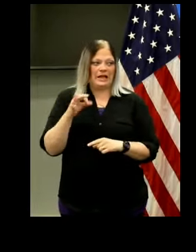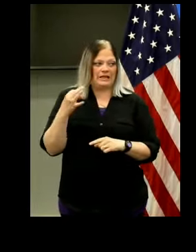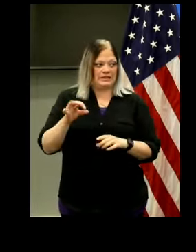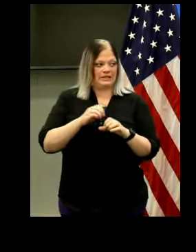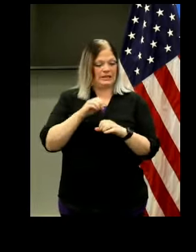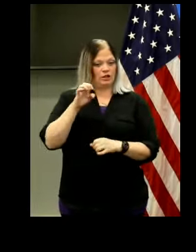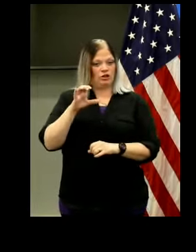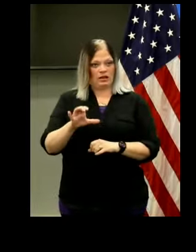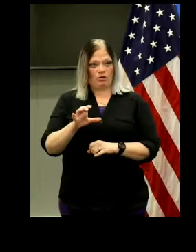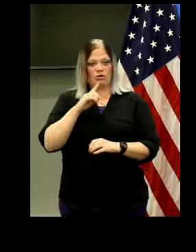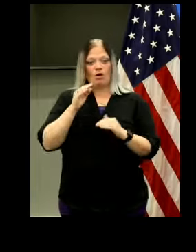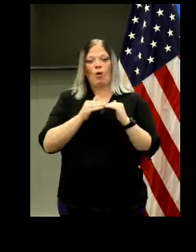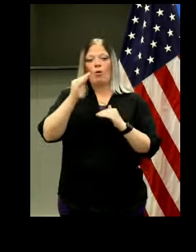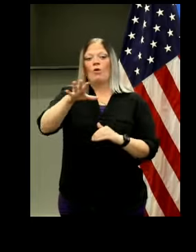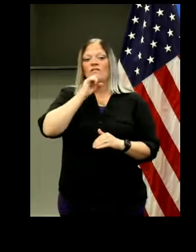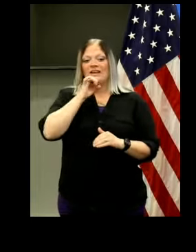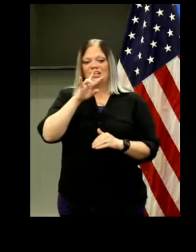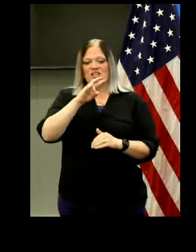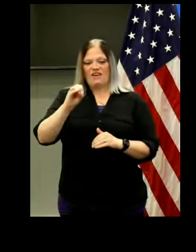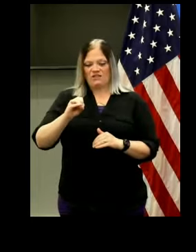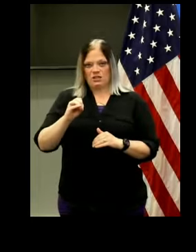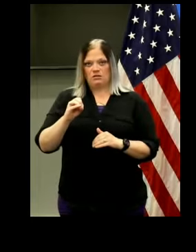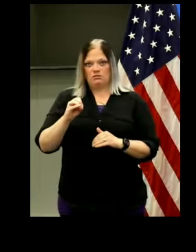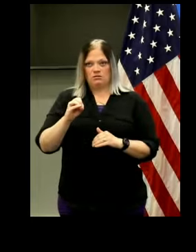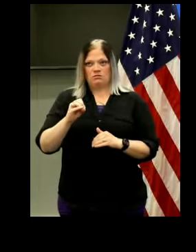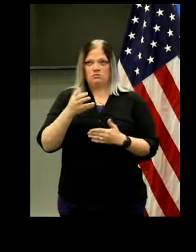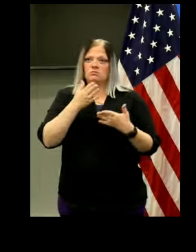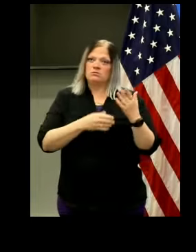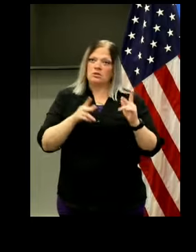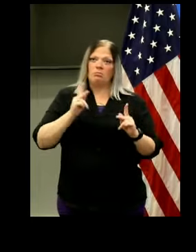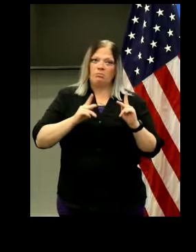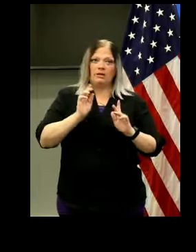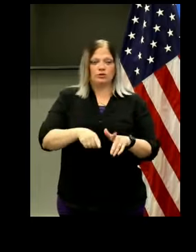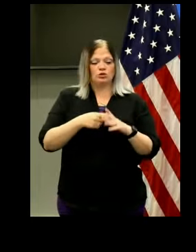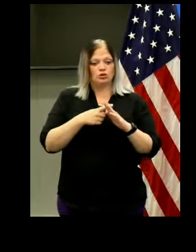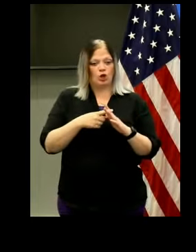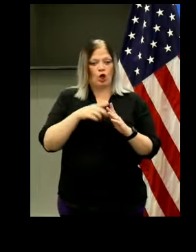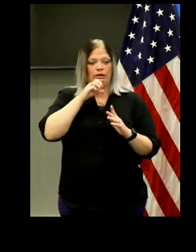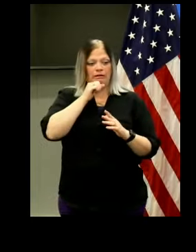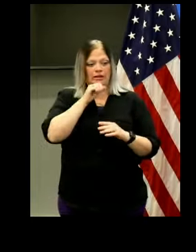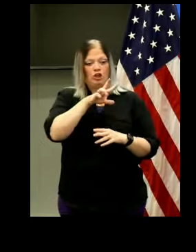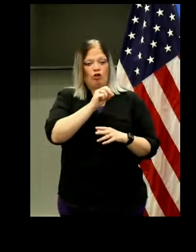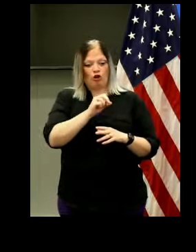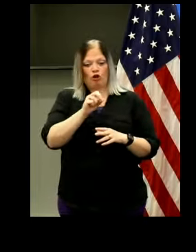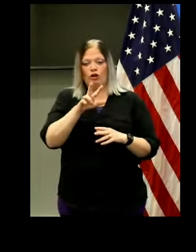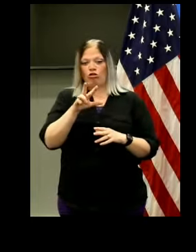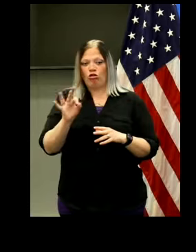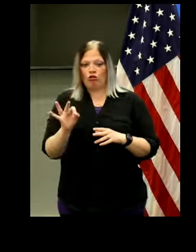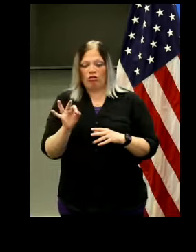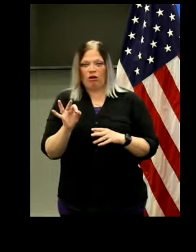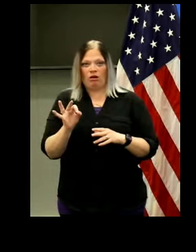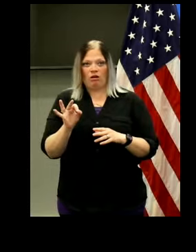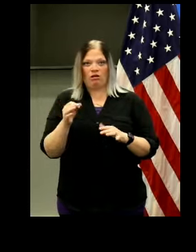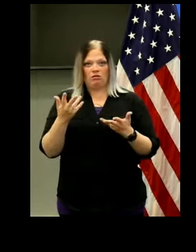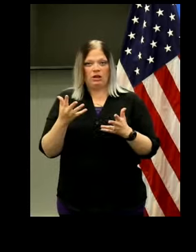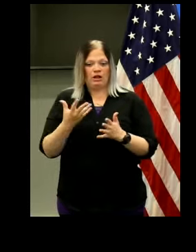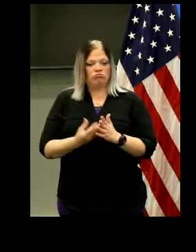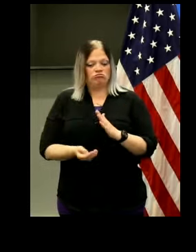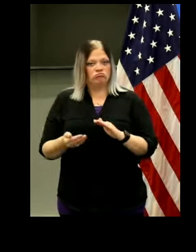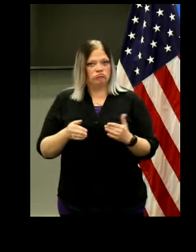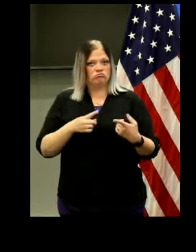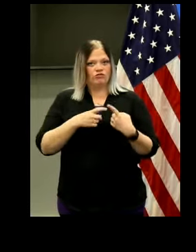County are over the ages of 70. There are individuals starting in the age group of 30 to 39 who have perished as a